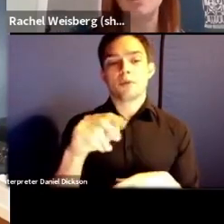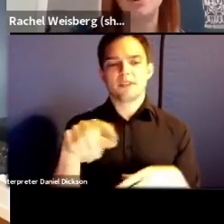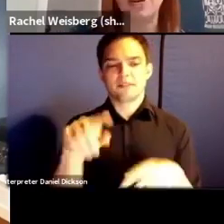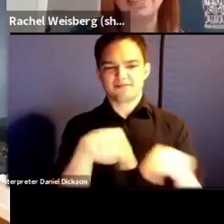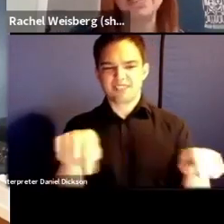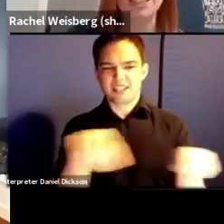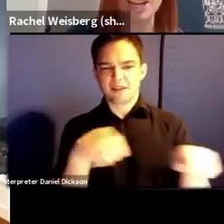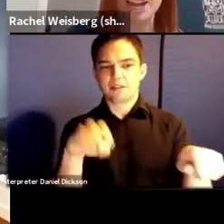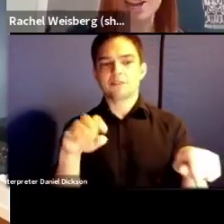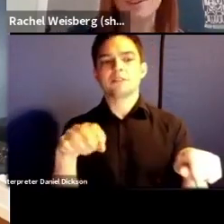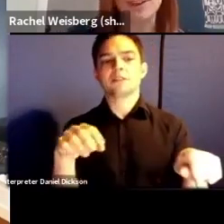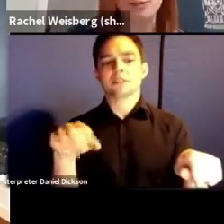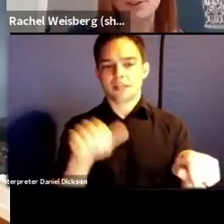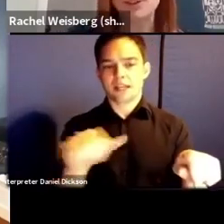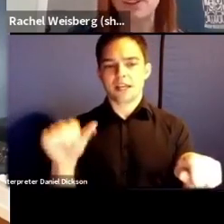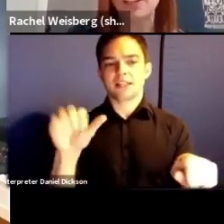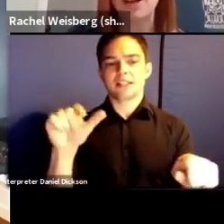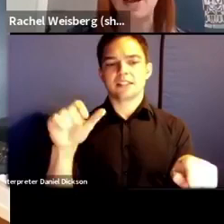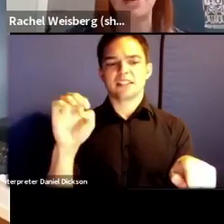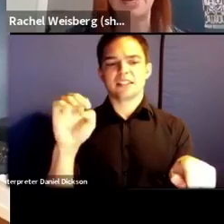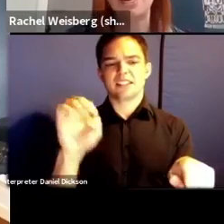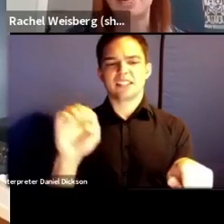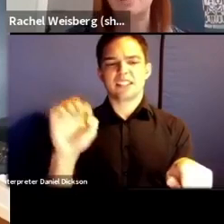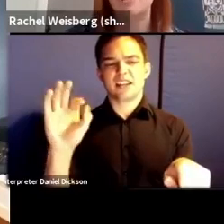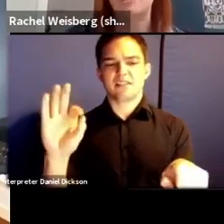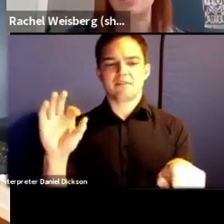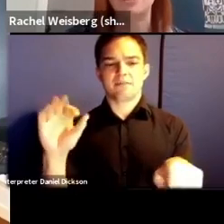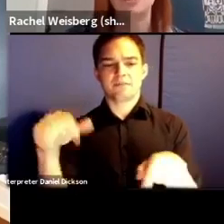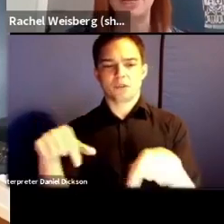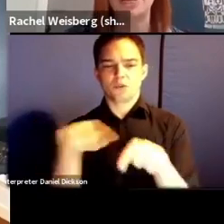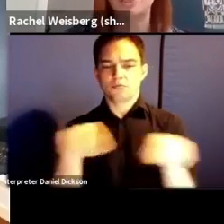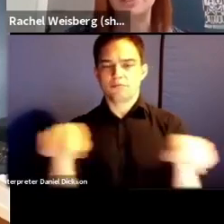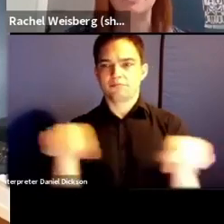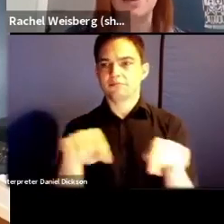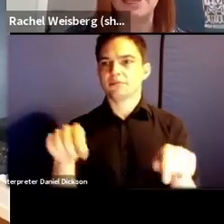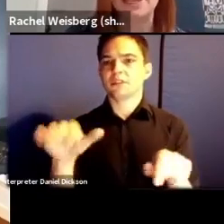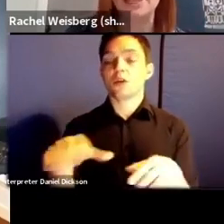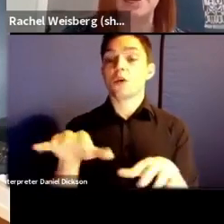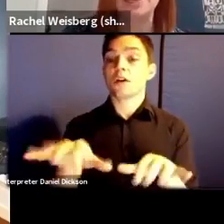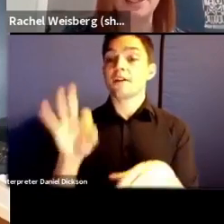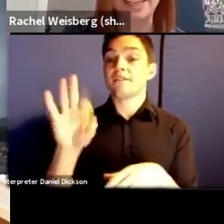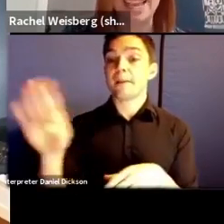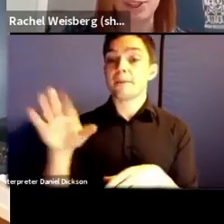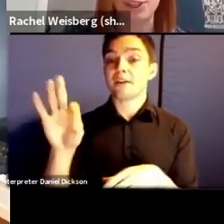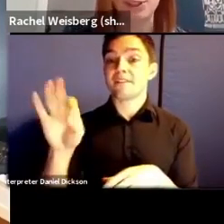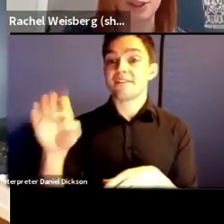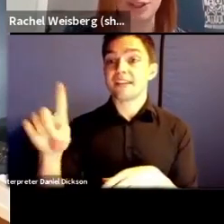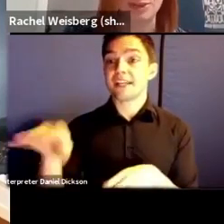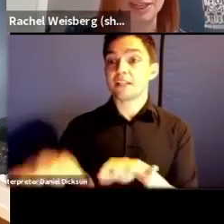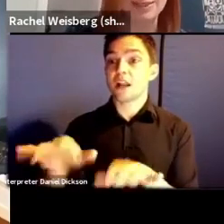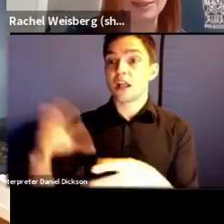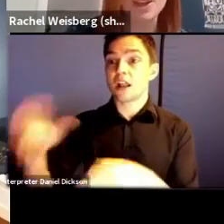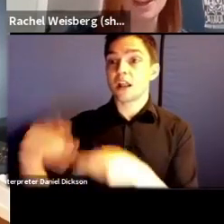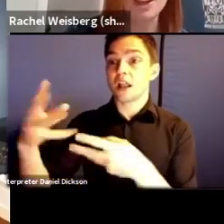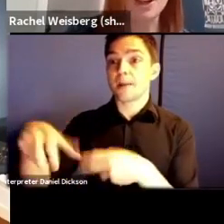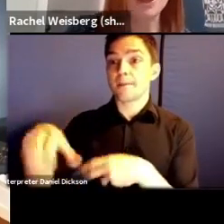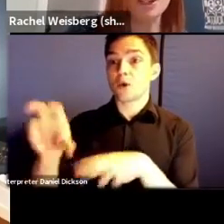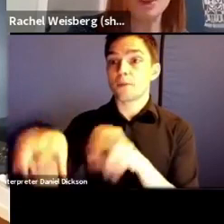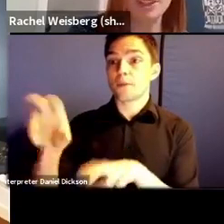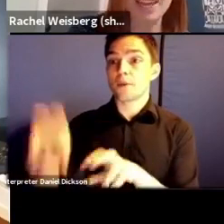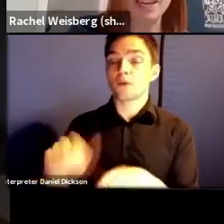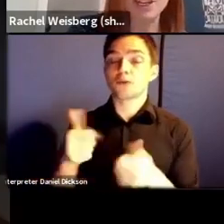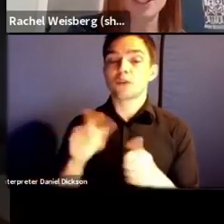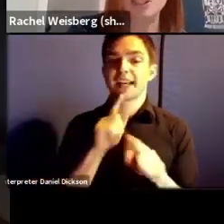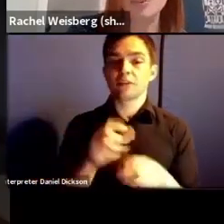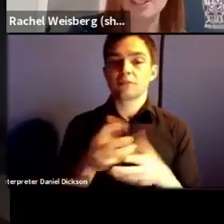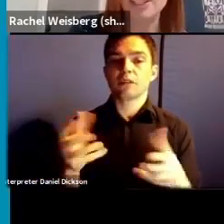employment@equipforequality.org, or you can just type them right into the chat or the Facebook feed, and Hannah and I will be sure to answer as many as we possibly can within those 30 minutes.